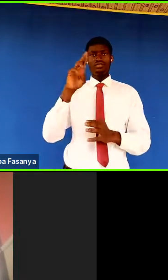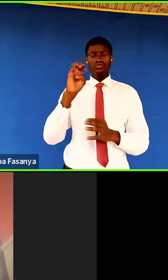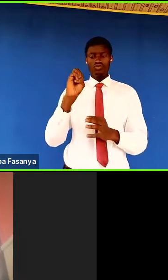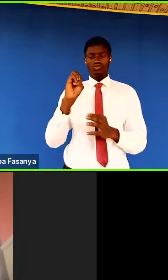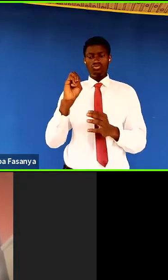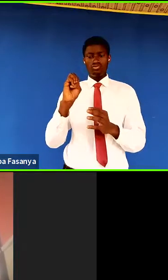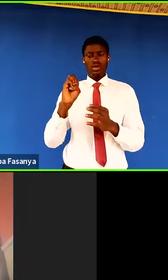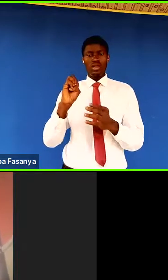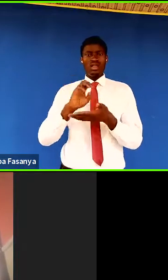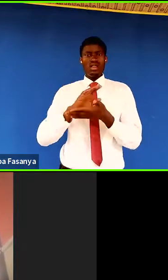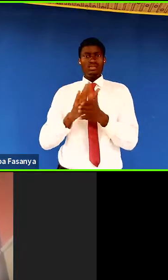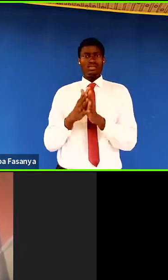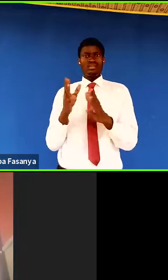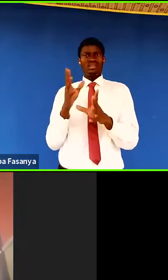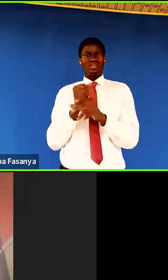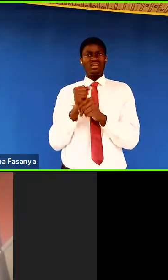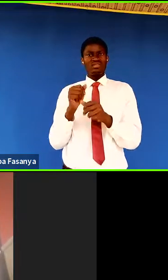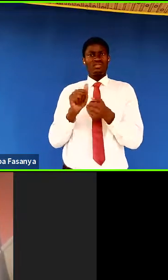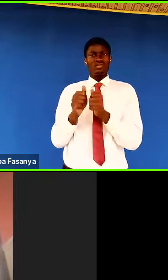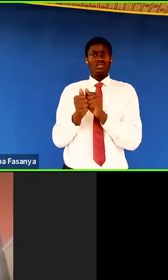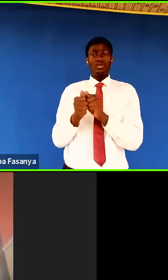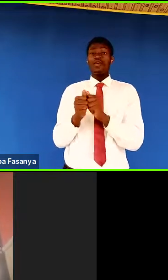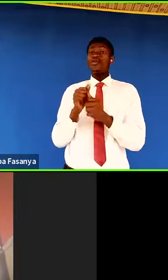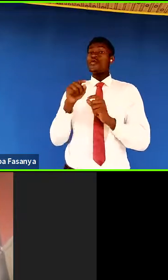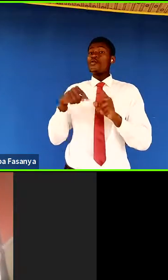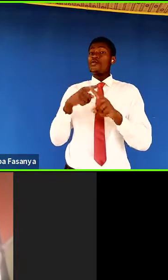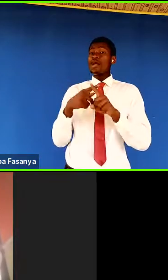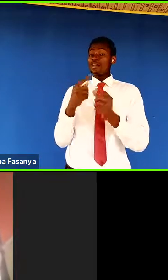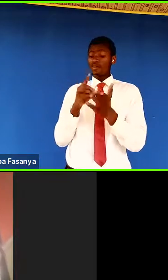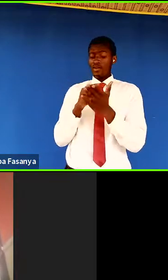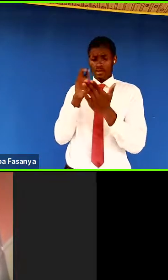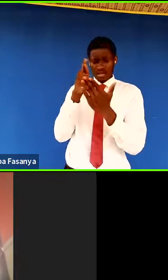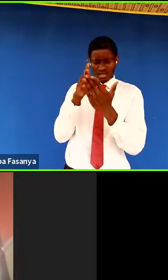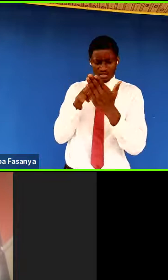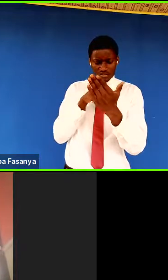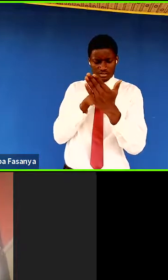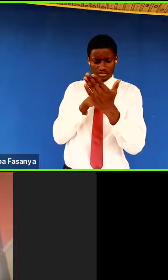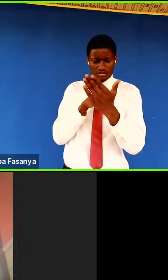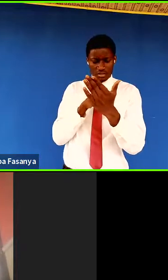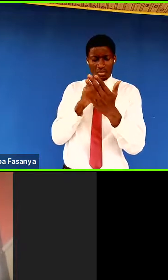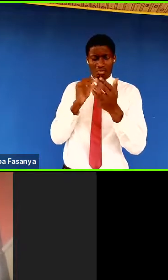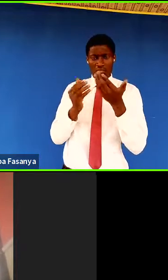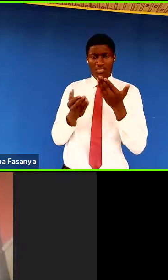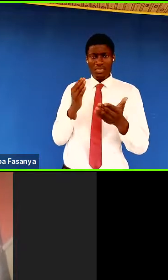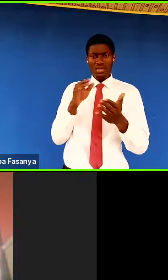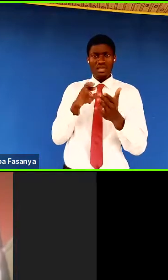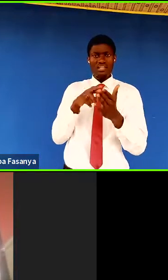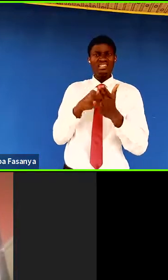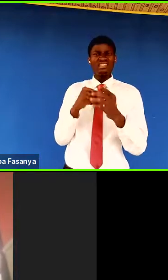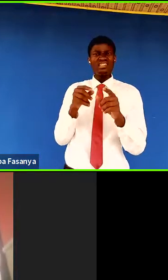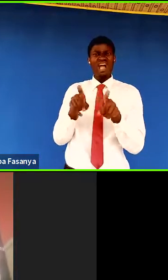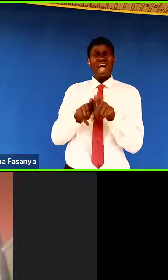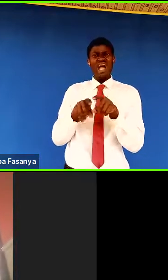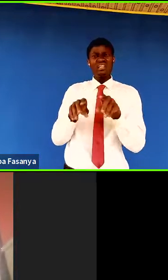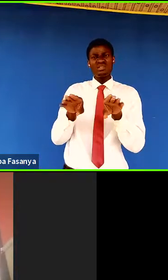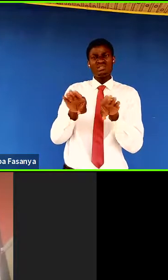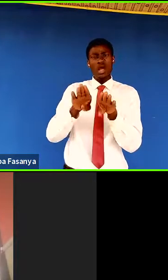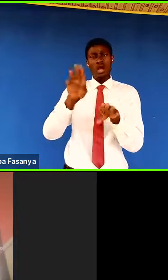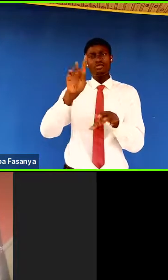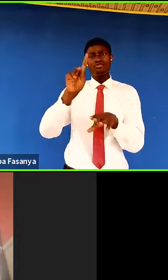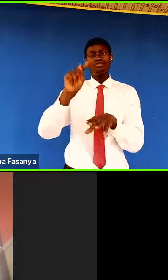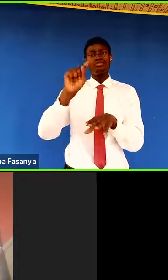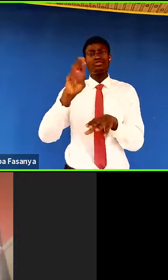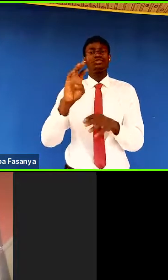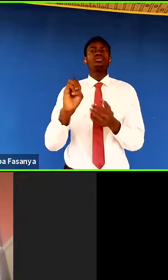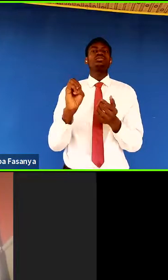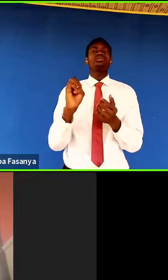it, she may read it as blocked tubes, okay? And when this happens, okay, and the woman says, oh, blocked tubes, and